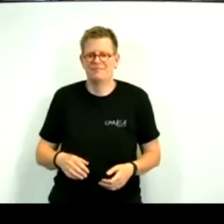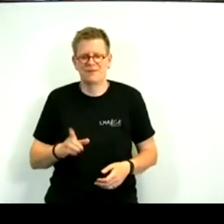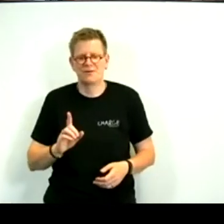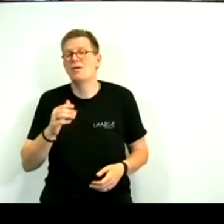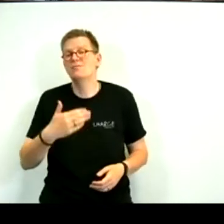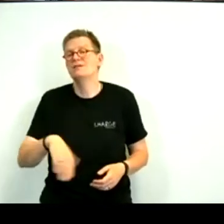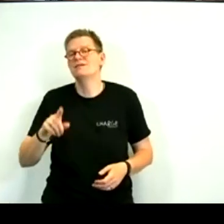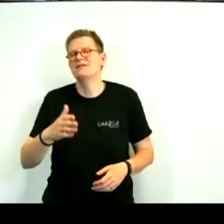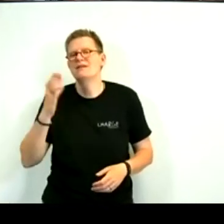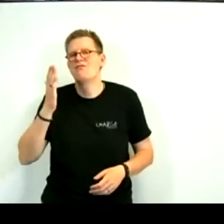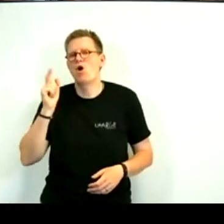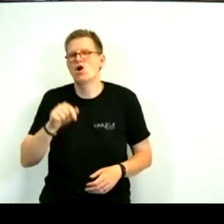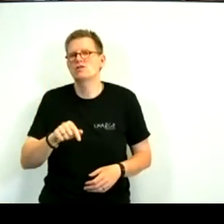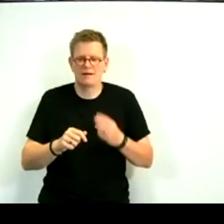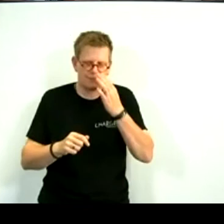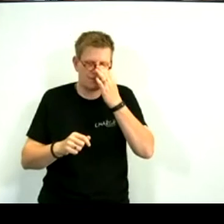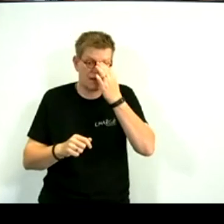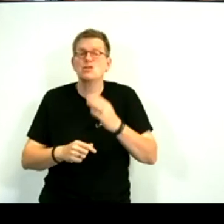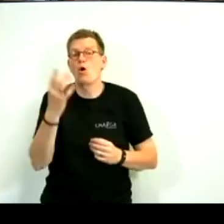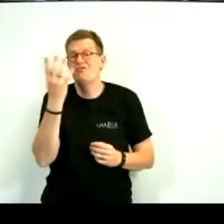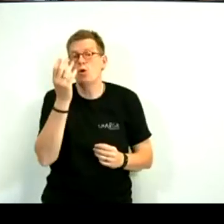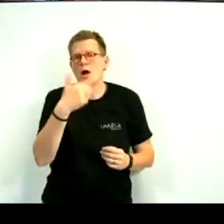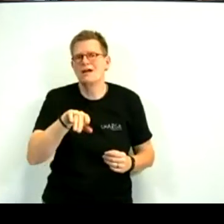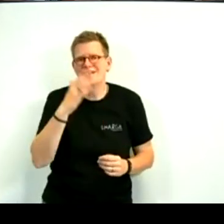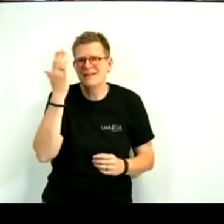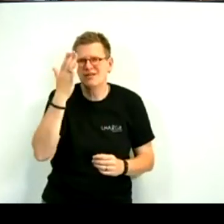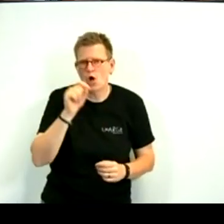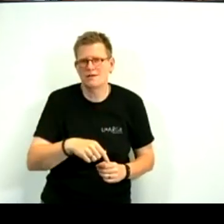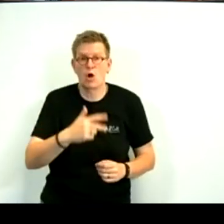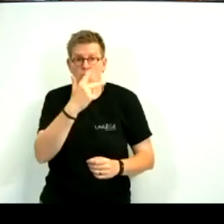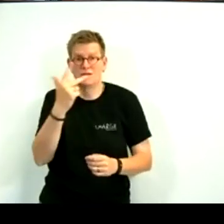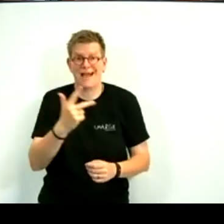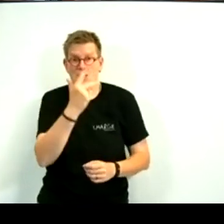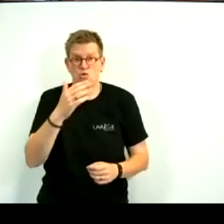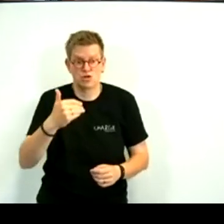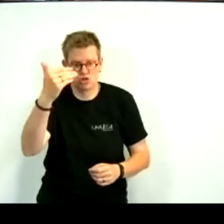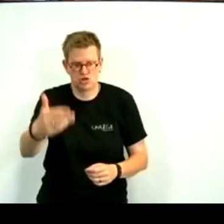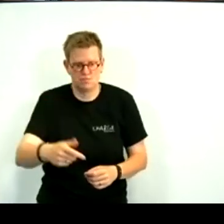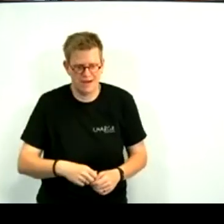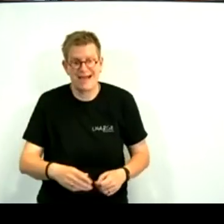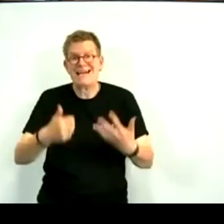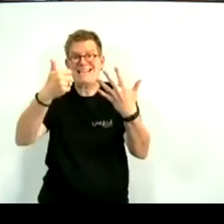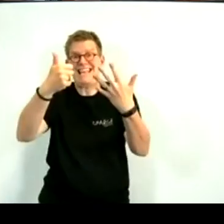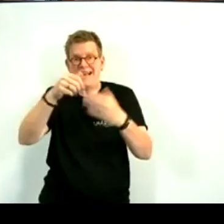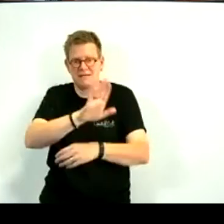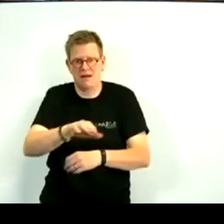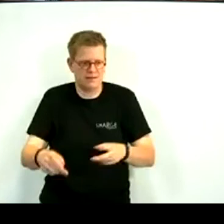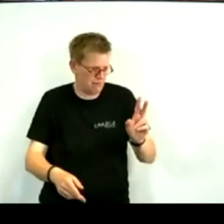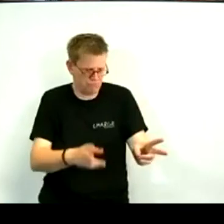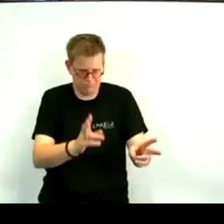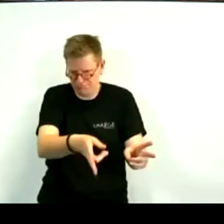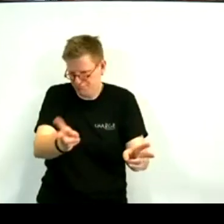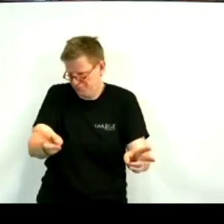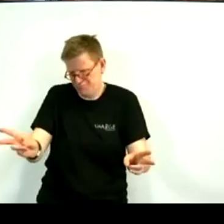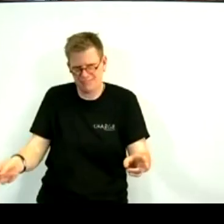hours later, her child, and as she said, there were 6 kids doing this, but she only took a picture of 3 and she wished